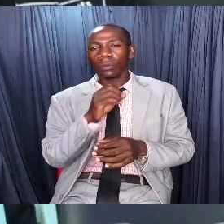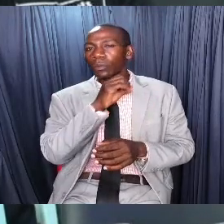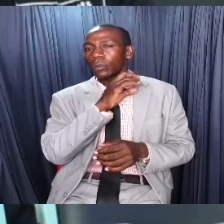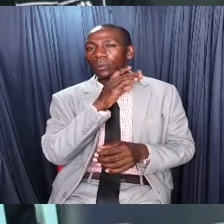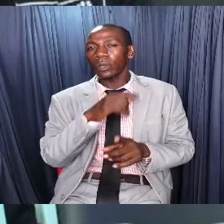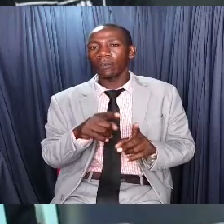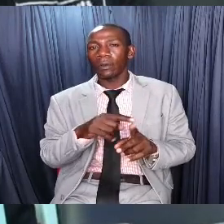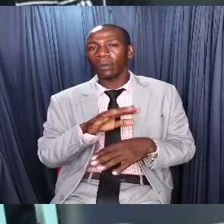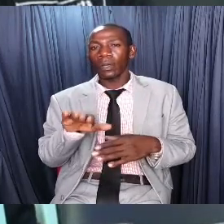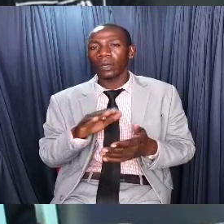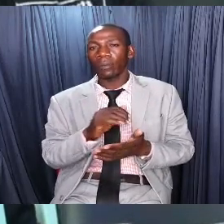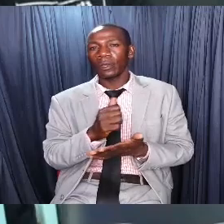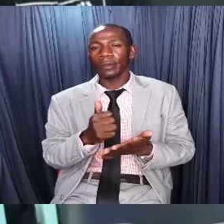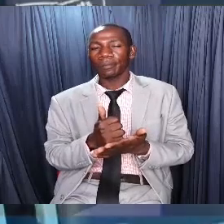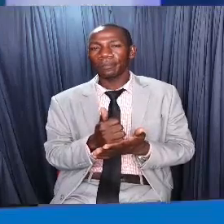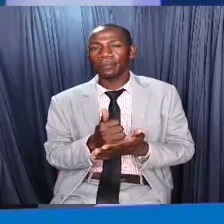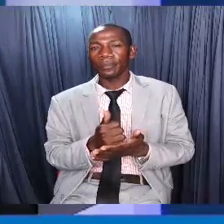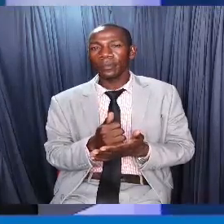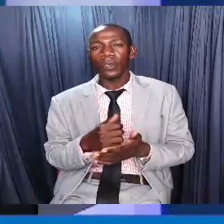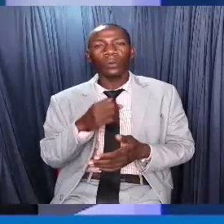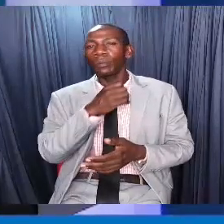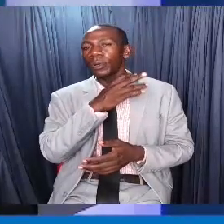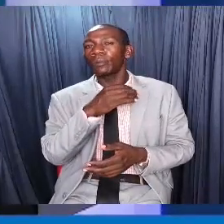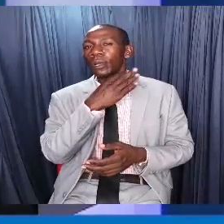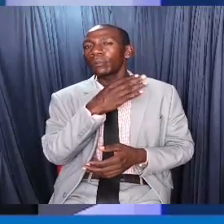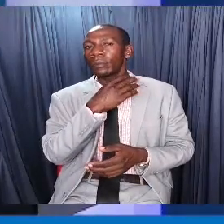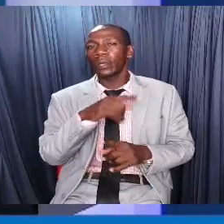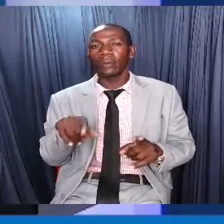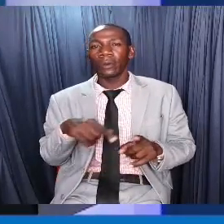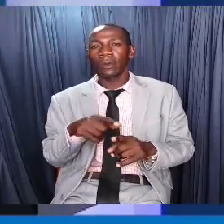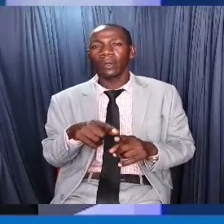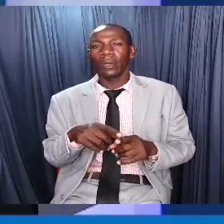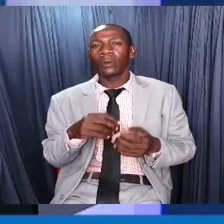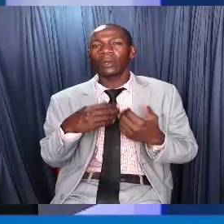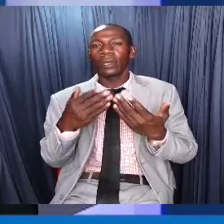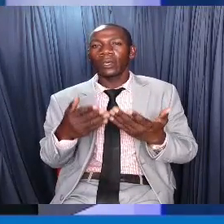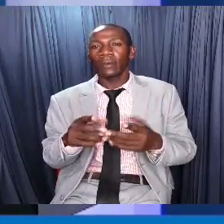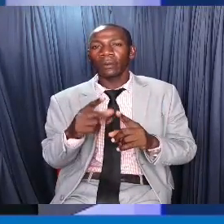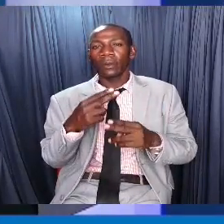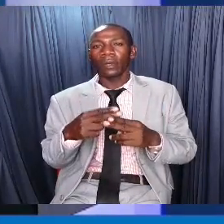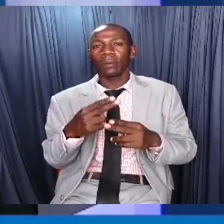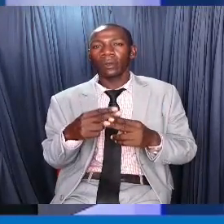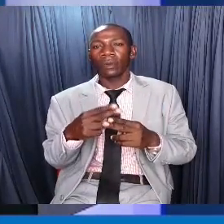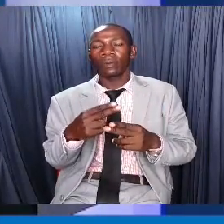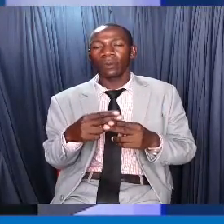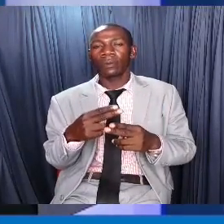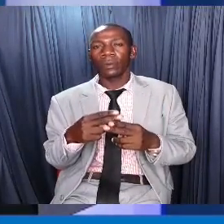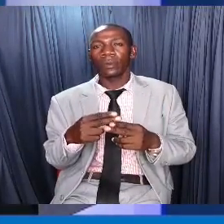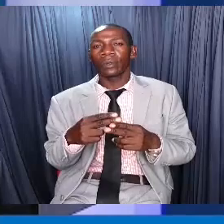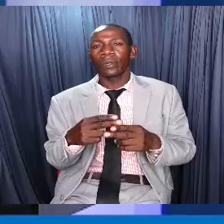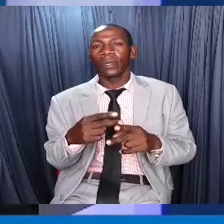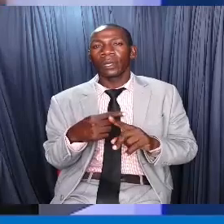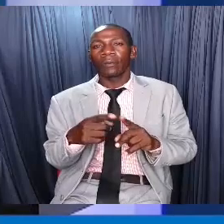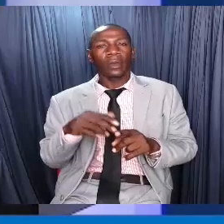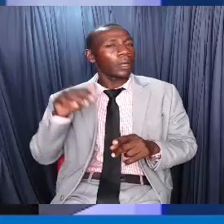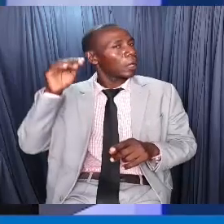everywhere. Bwana Yesu asifiwe sana. Amen. Nikulaumiwa tu. The church was blamed everywhere. Yeye nitabandikwa jina. You are nicknamed all kind of names. Hata kila mtu